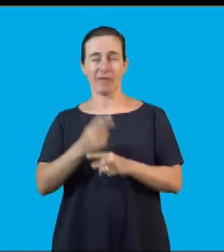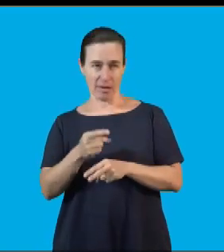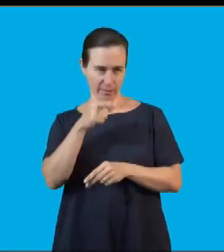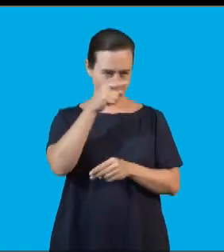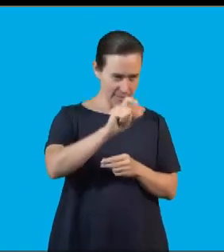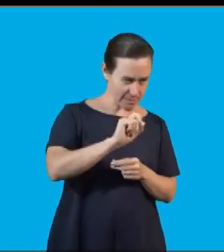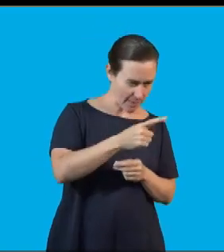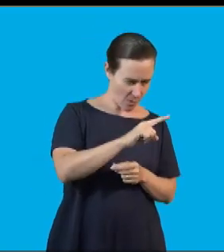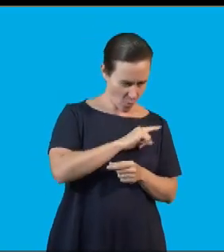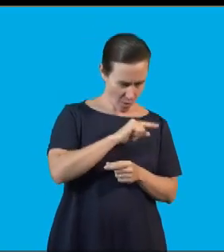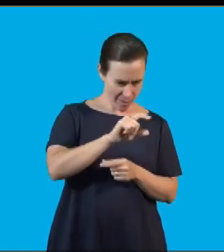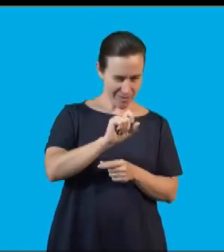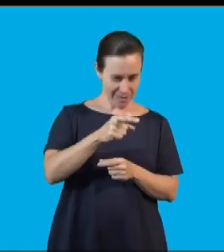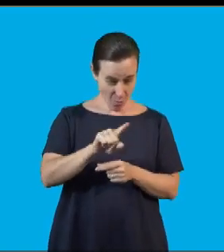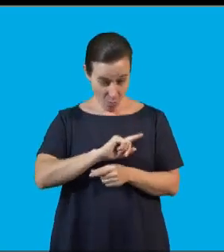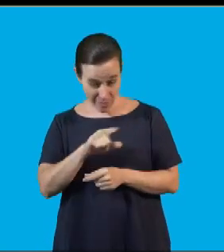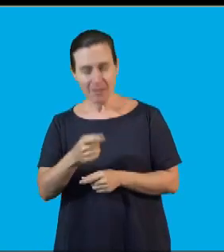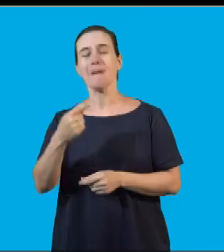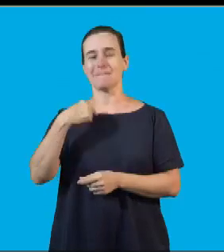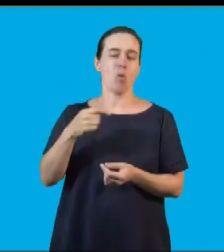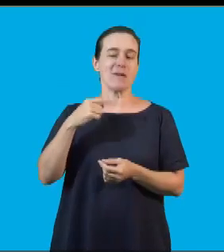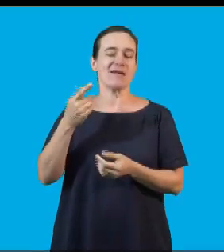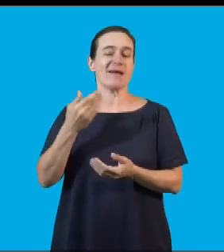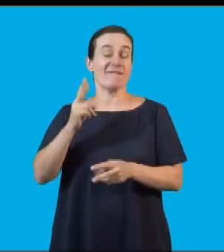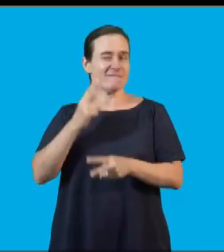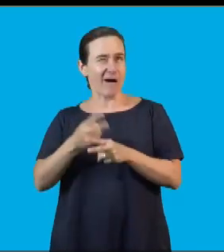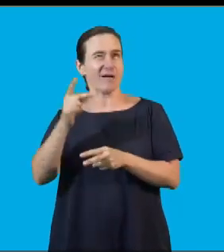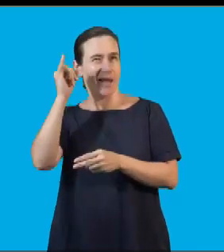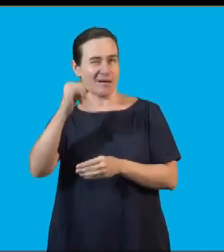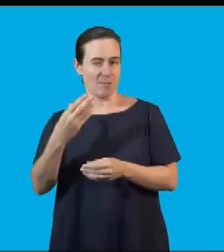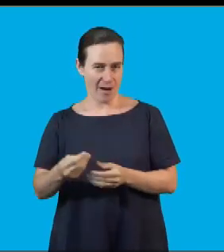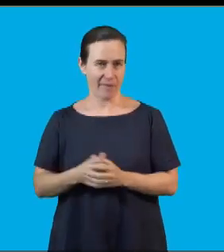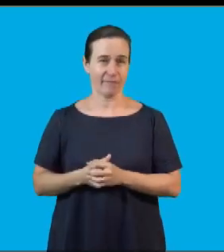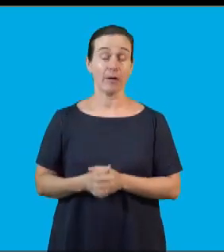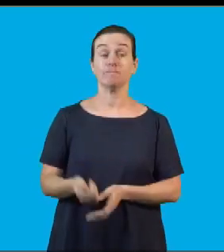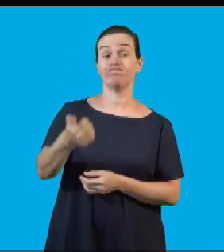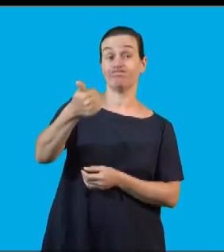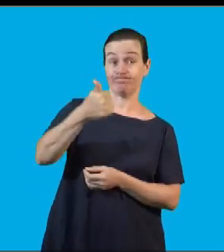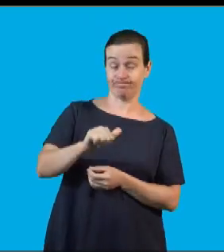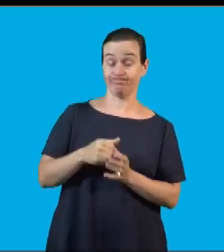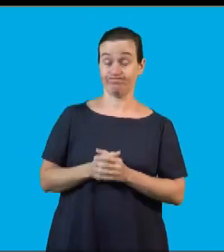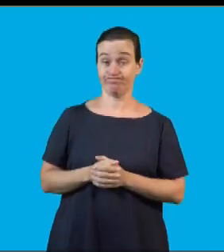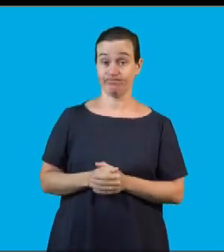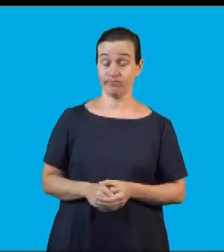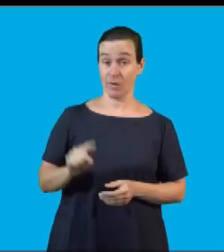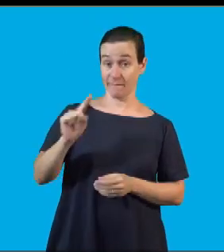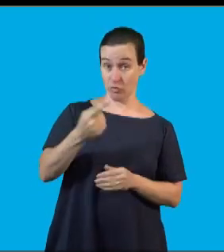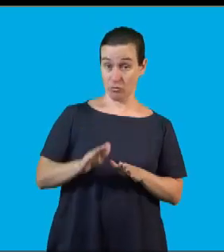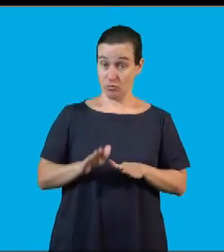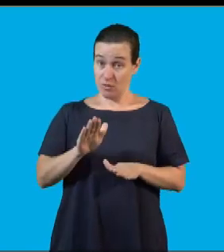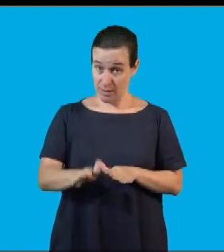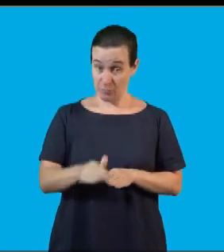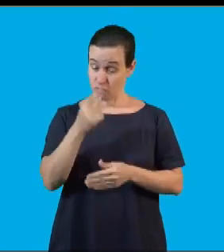means drawing logical conclusions from the information. Now let's look at some reading strategies. Step 1 with